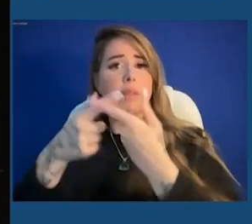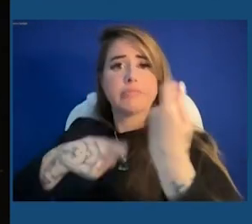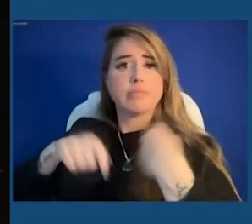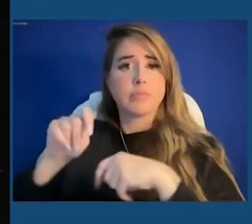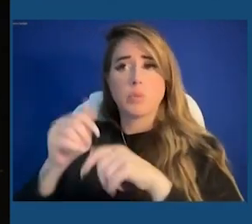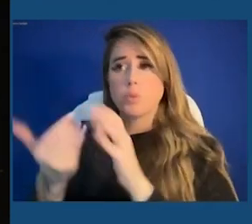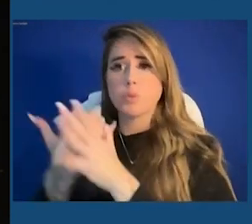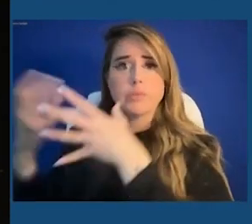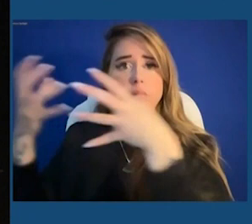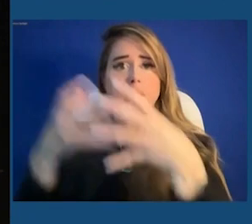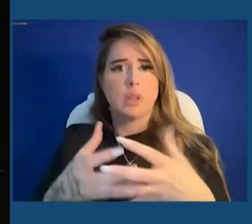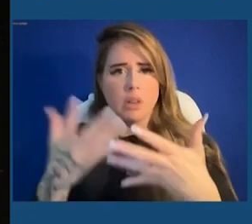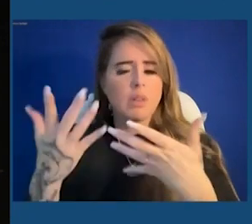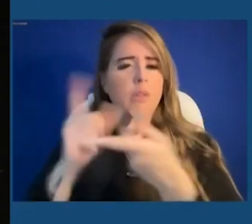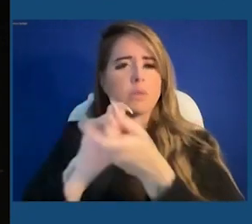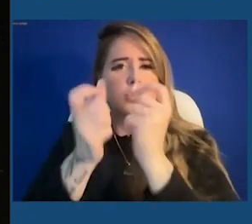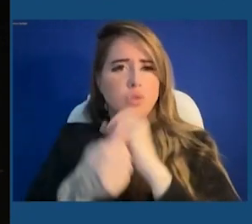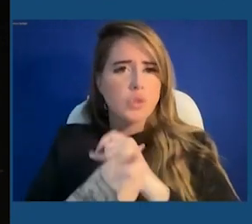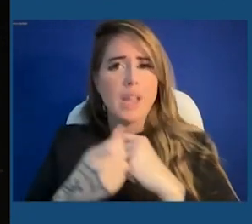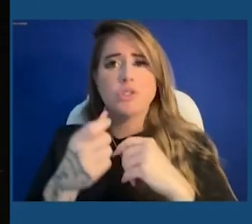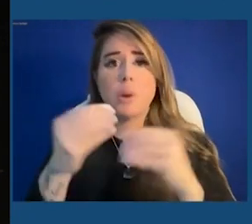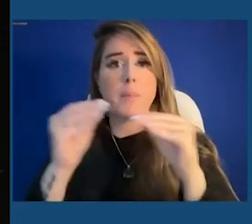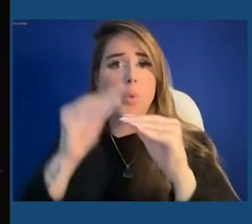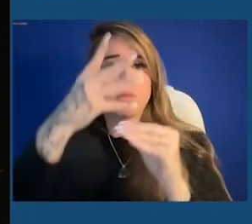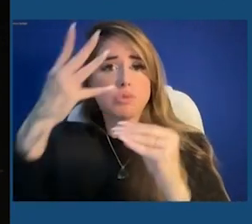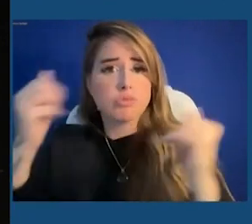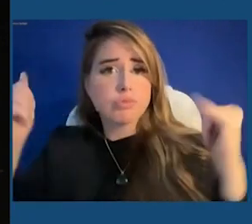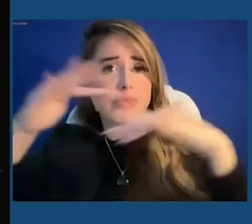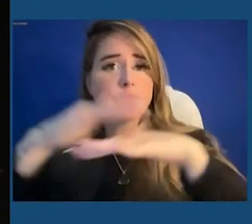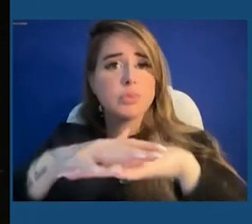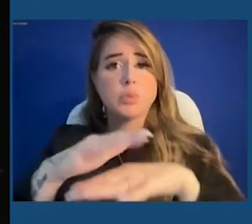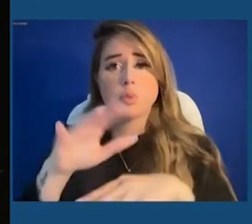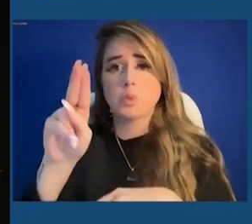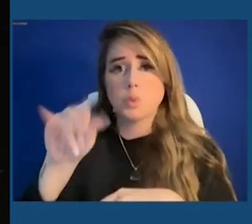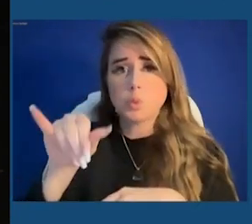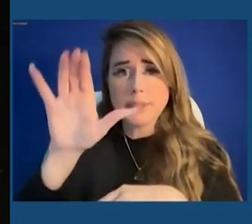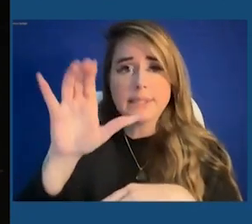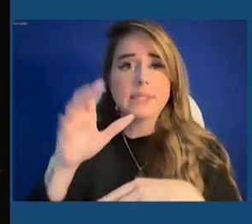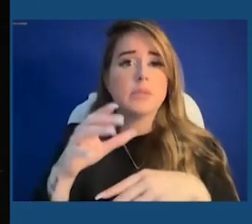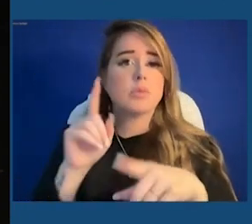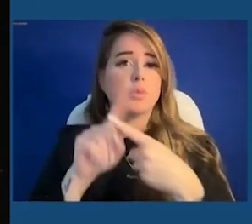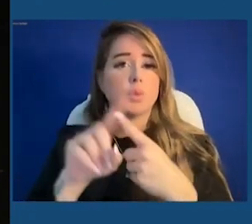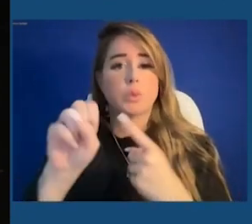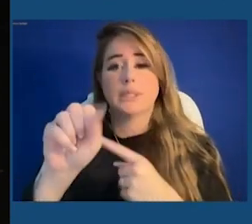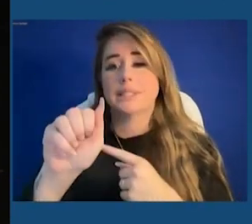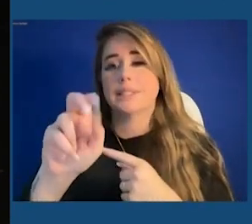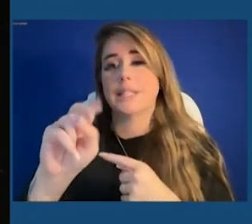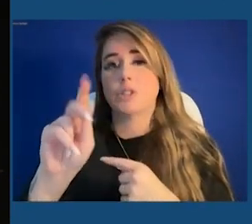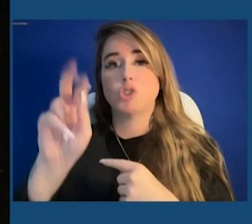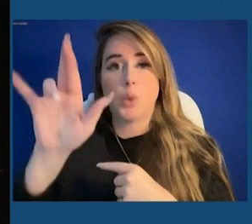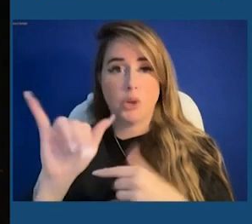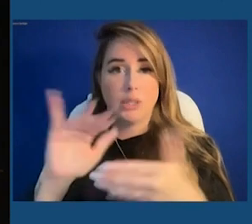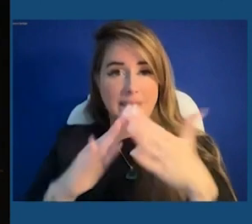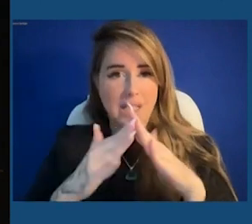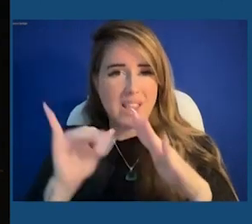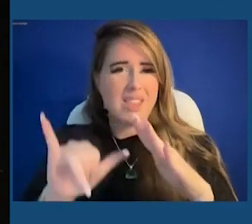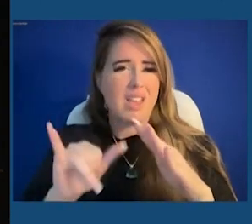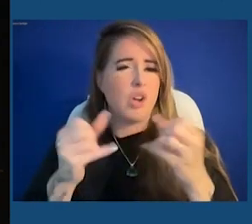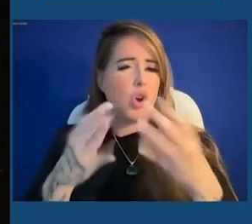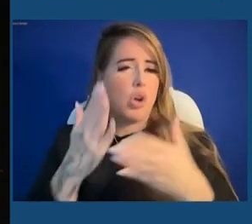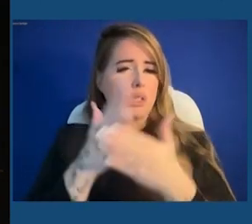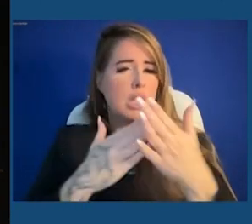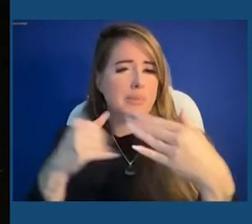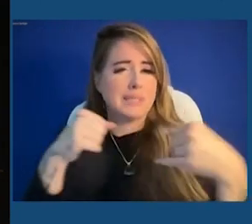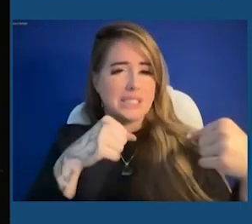the busing of migrants to New York City, to a sanctuary city. And that may cause some tensions in some communities depending on